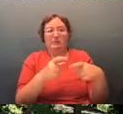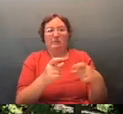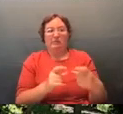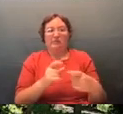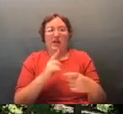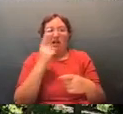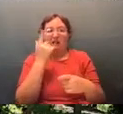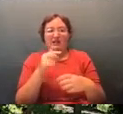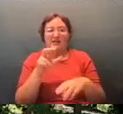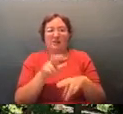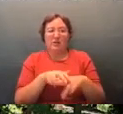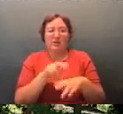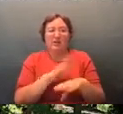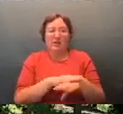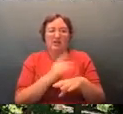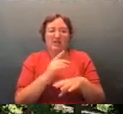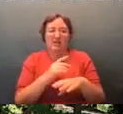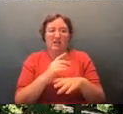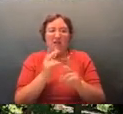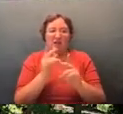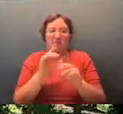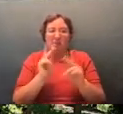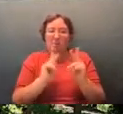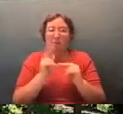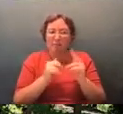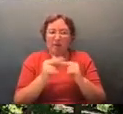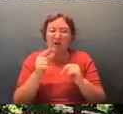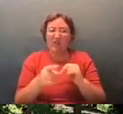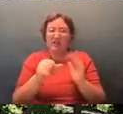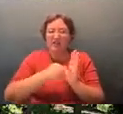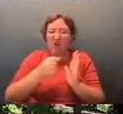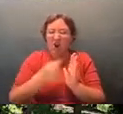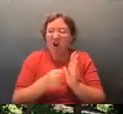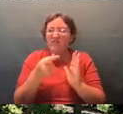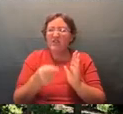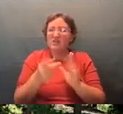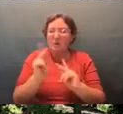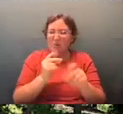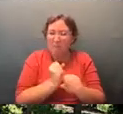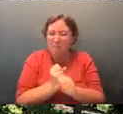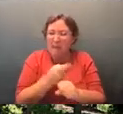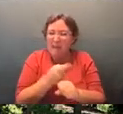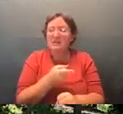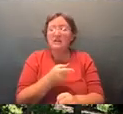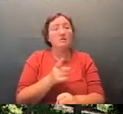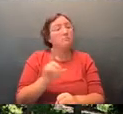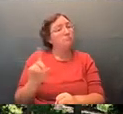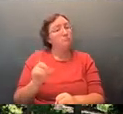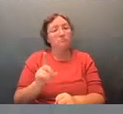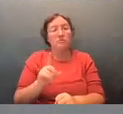sitting on top of something that somebody actually built or carved out here. These